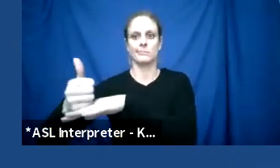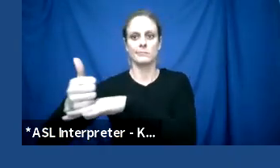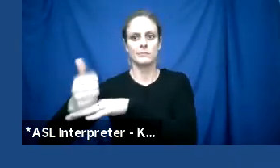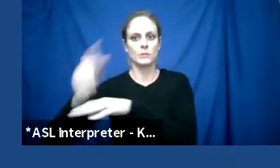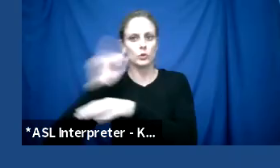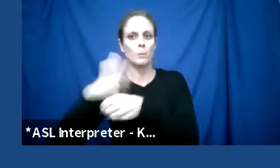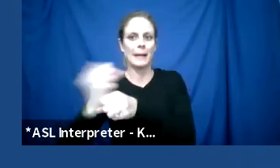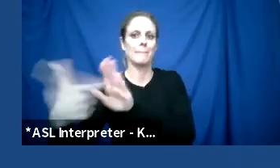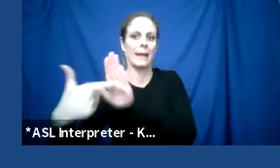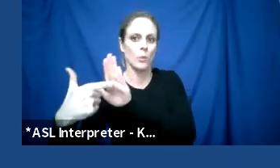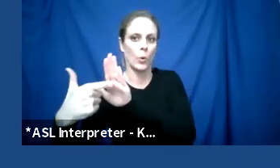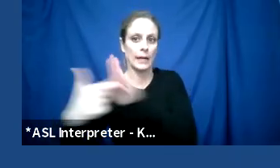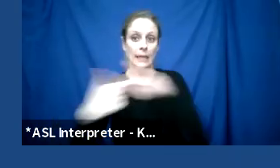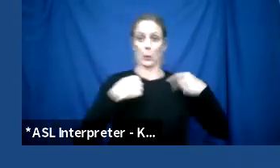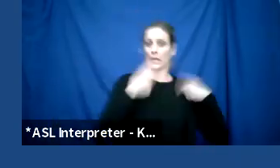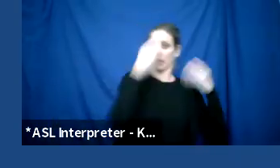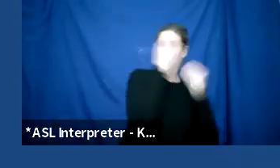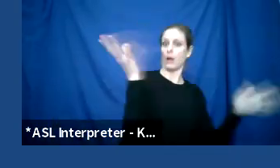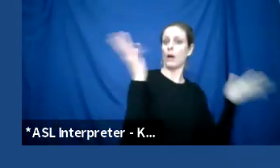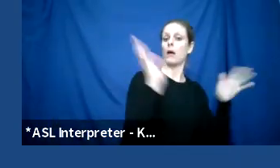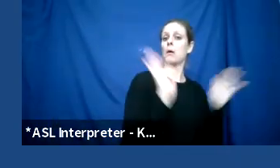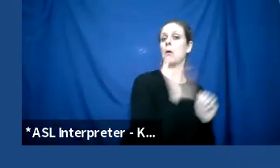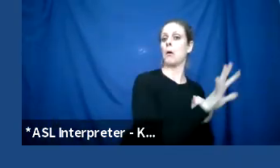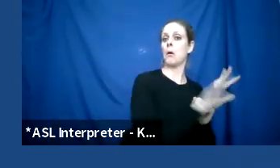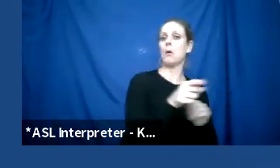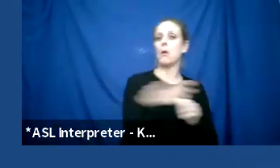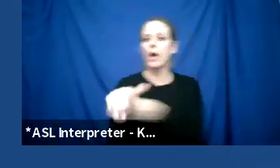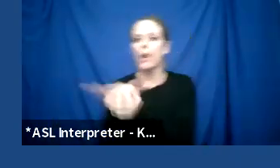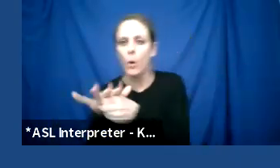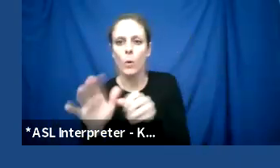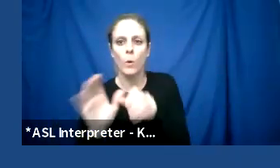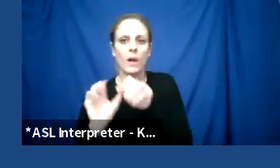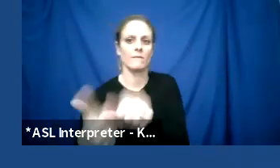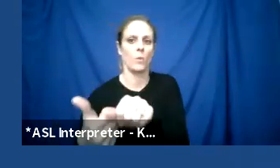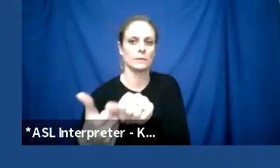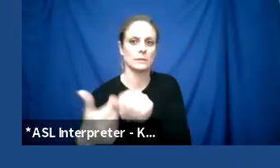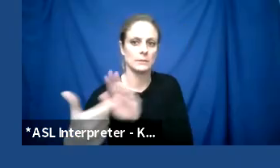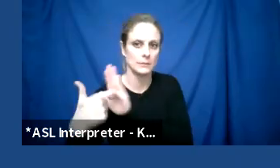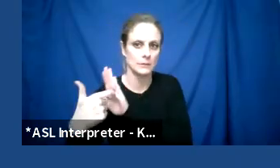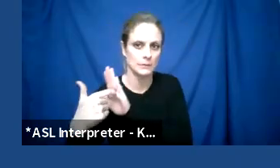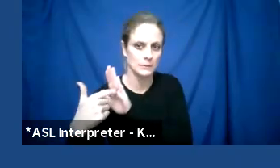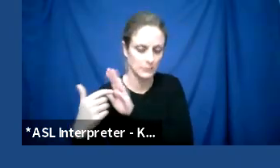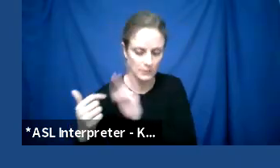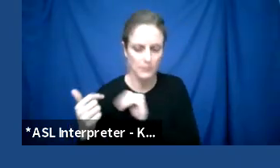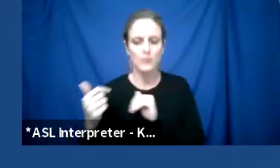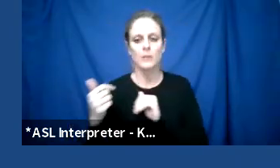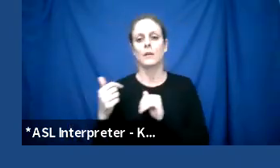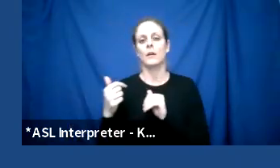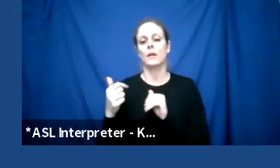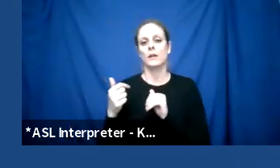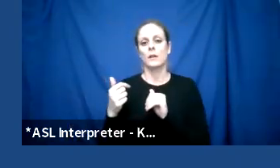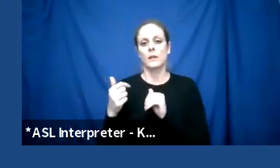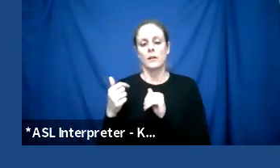then likewise, what could happen is a state or another purpose for procurement